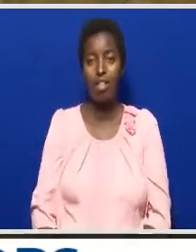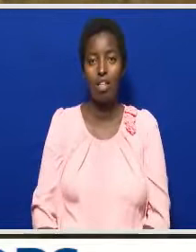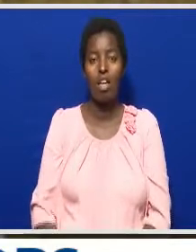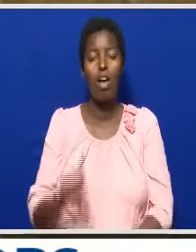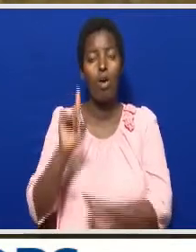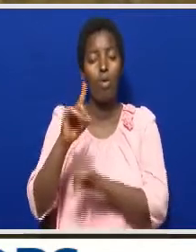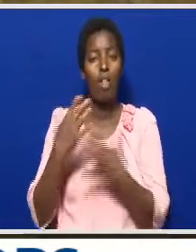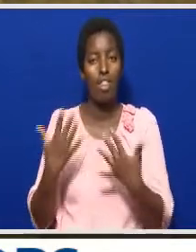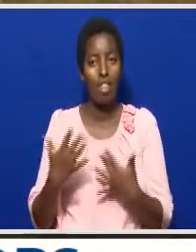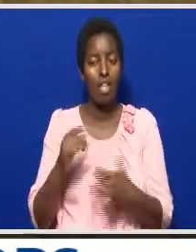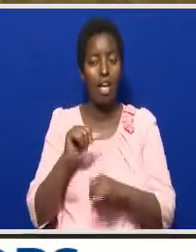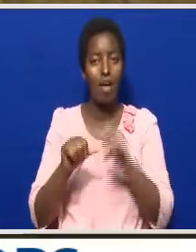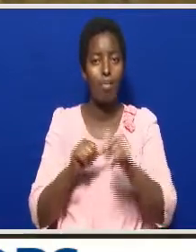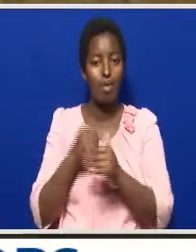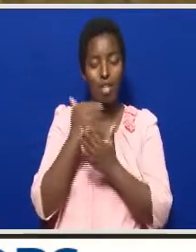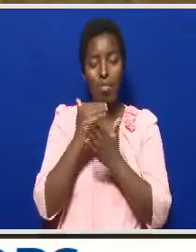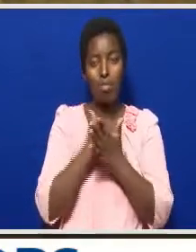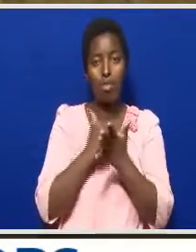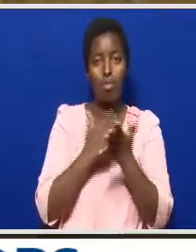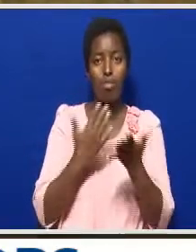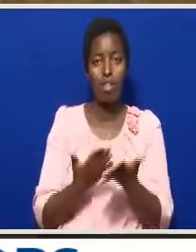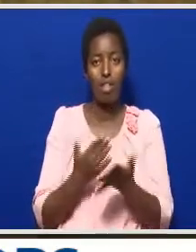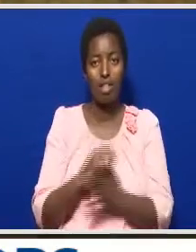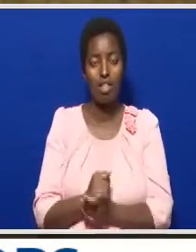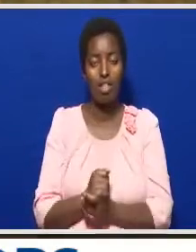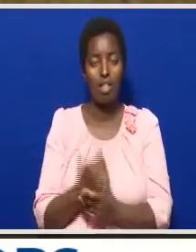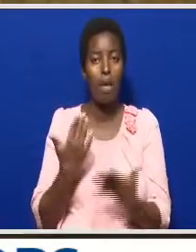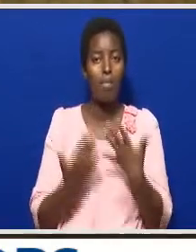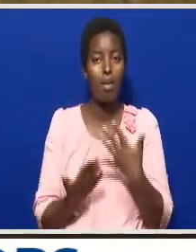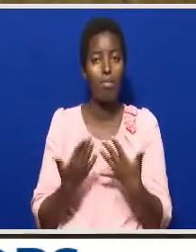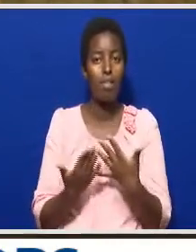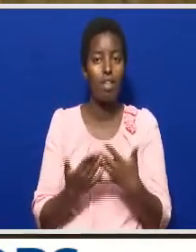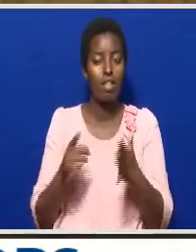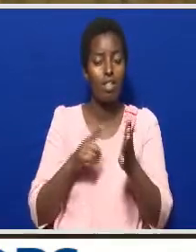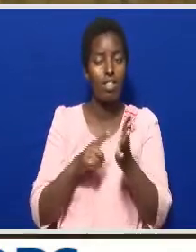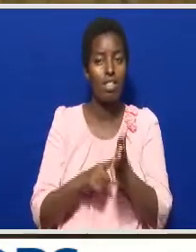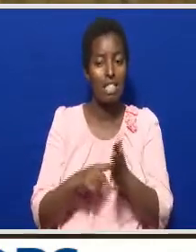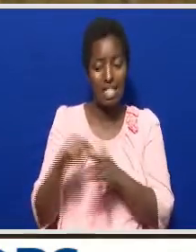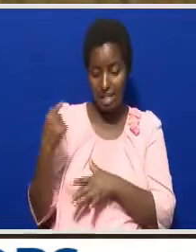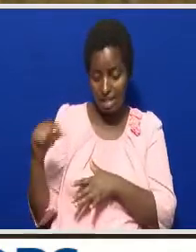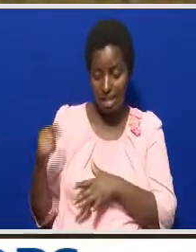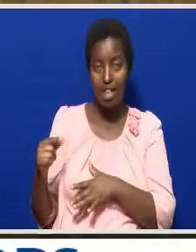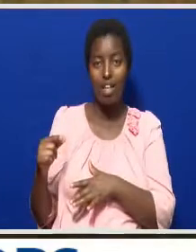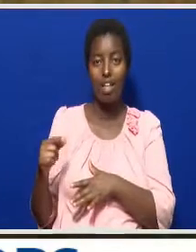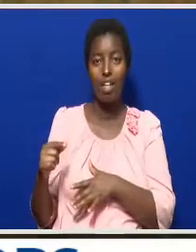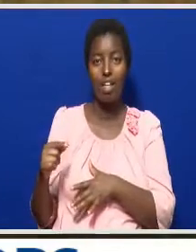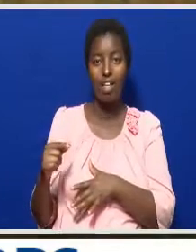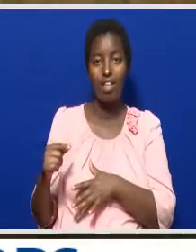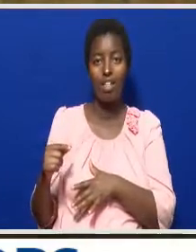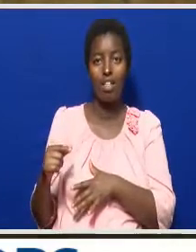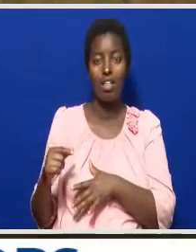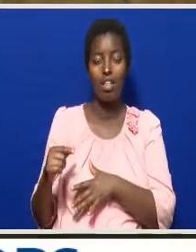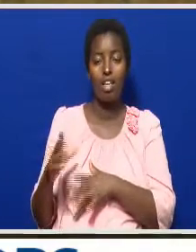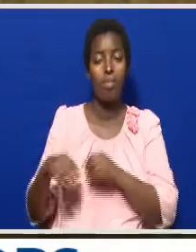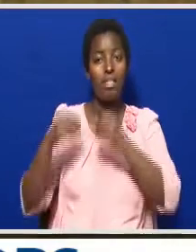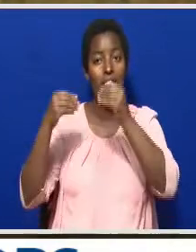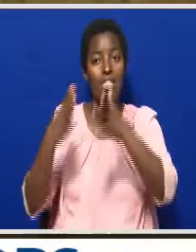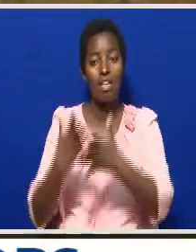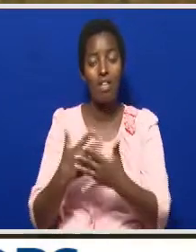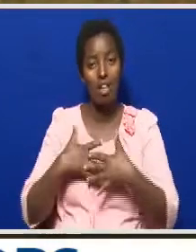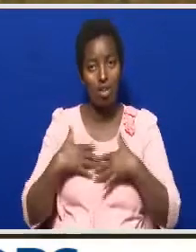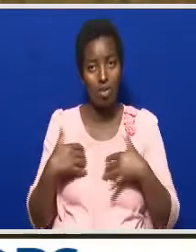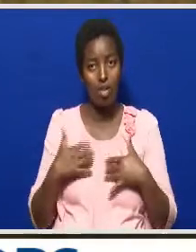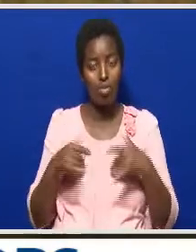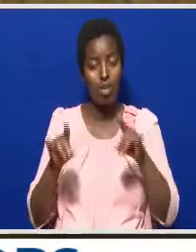special attribute about our sorghum is that it can be dual purpose. Like you can see, it is green, so it can still be fed to the animals, and has